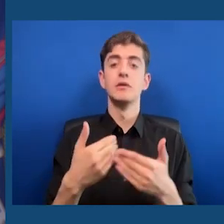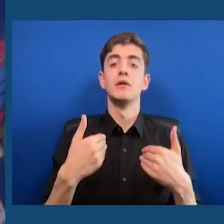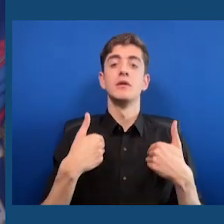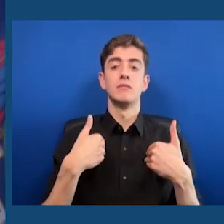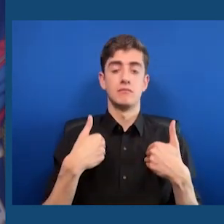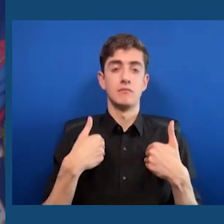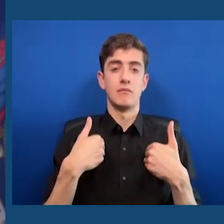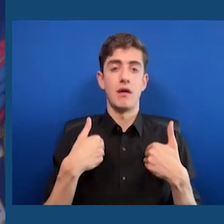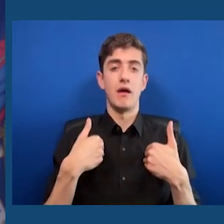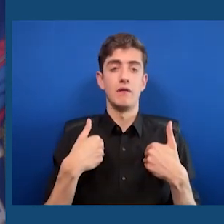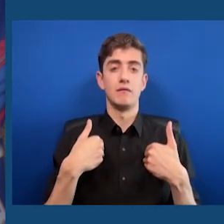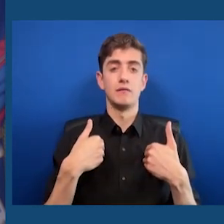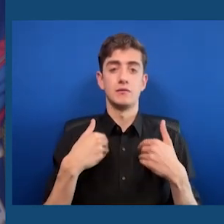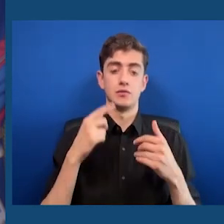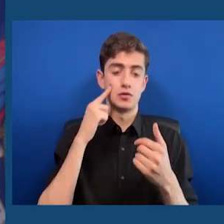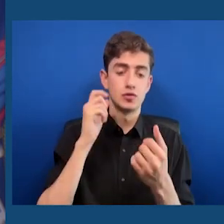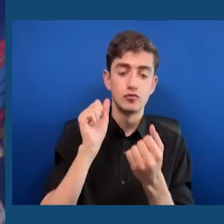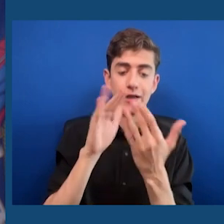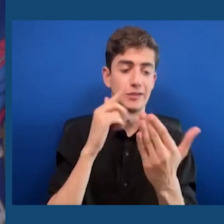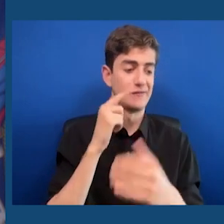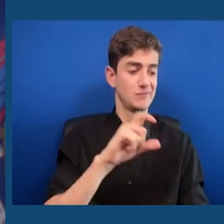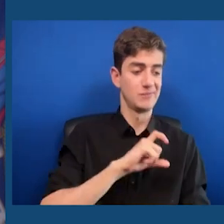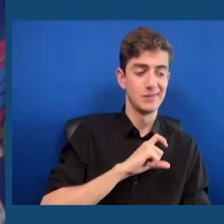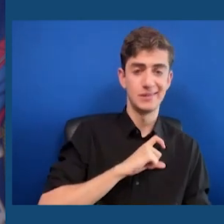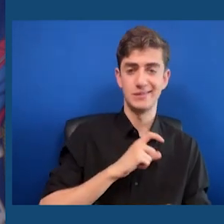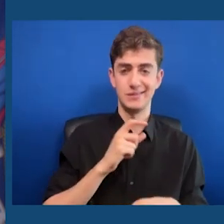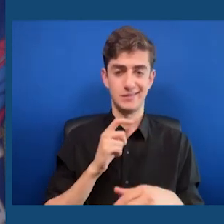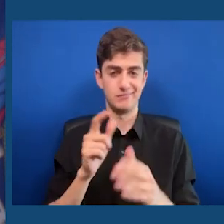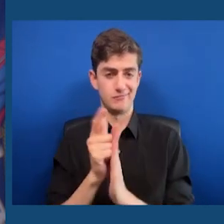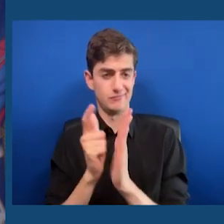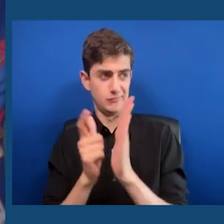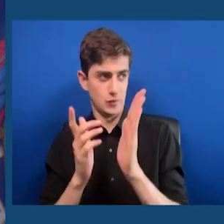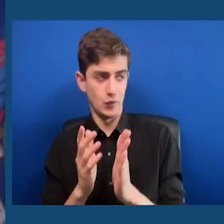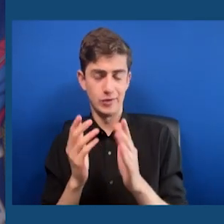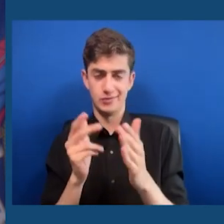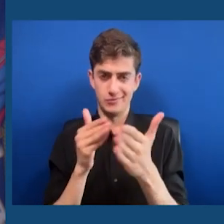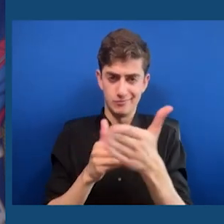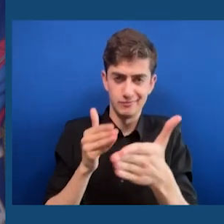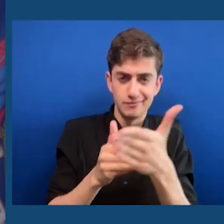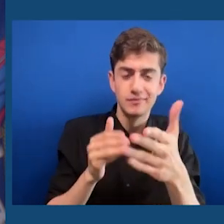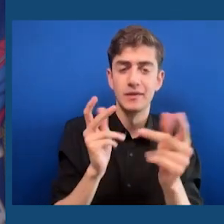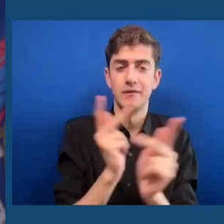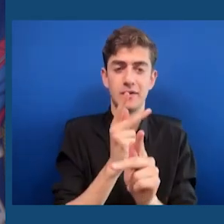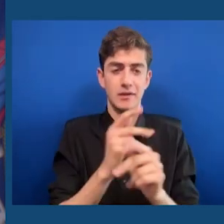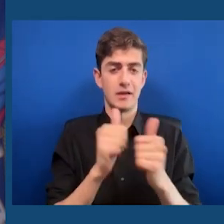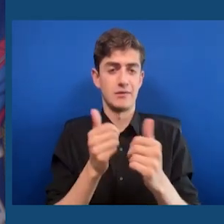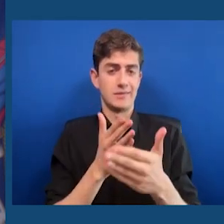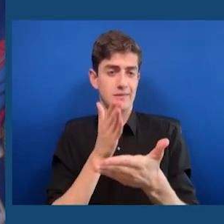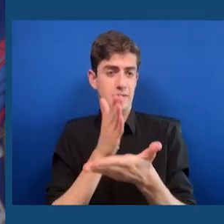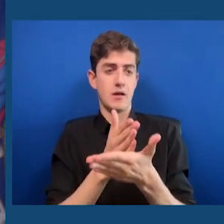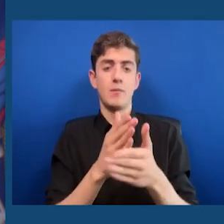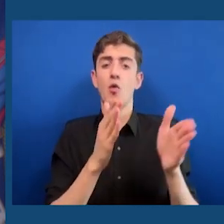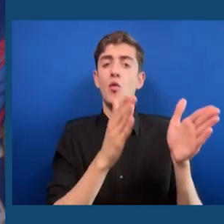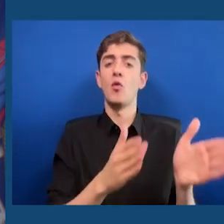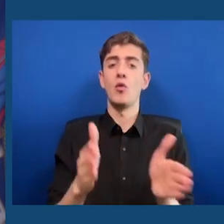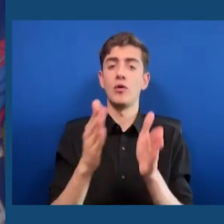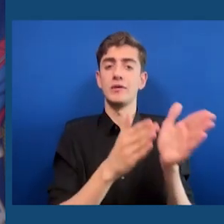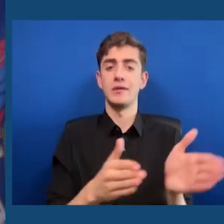up sophisticated retail theft things. This is not one person running in and grabbing a candy bar. We know that. These